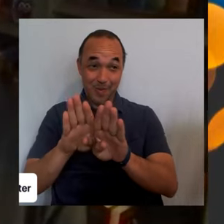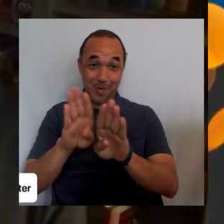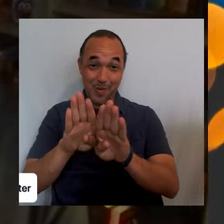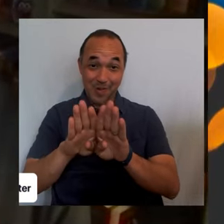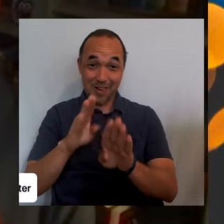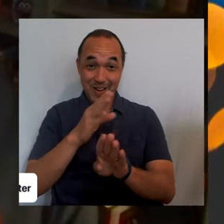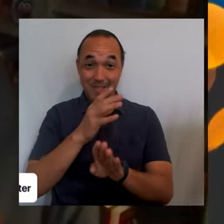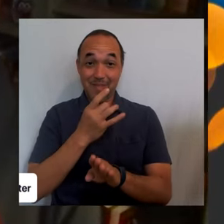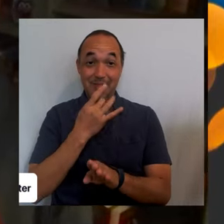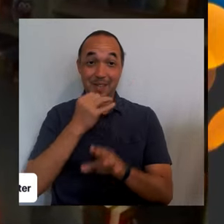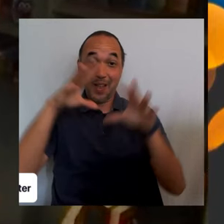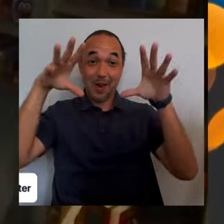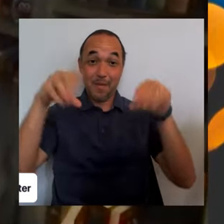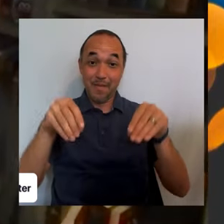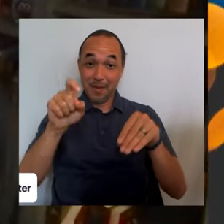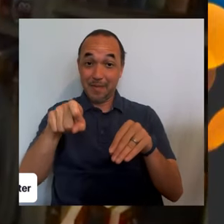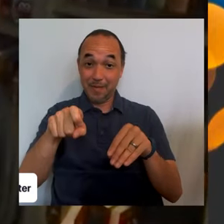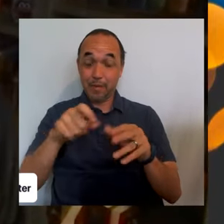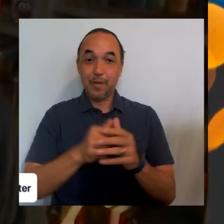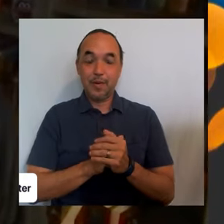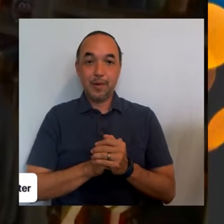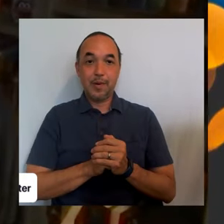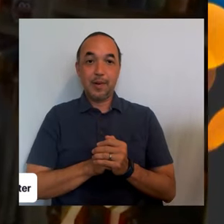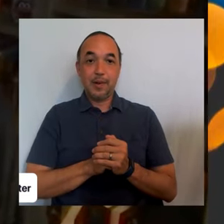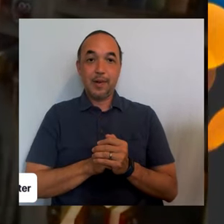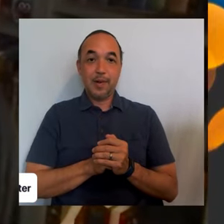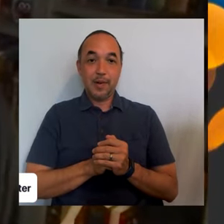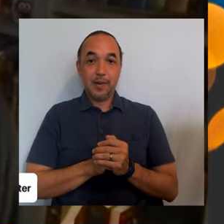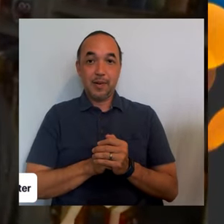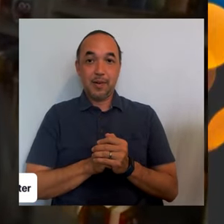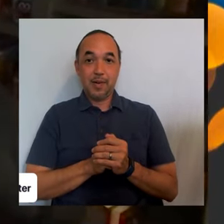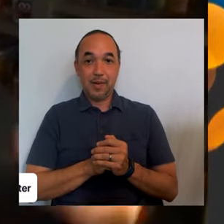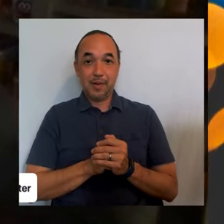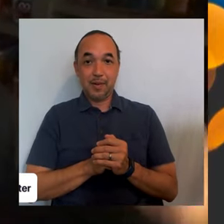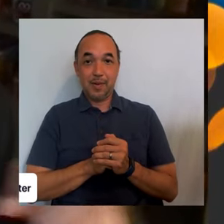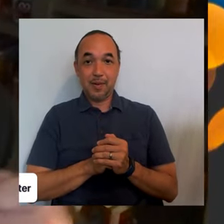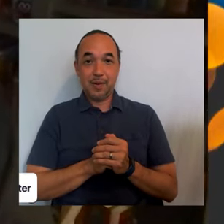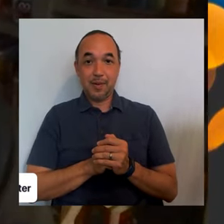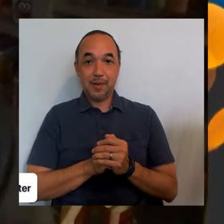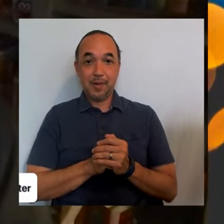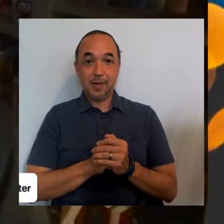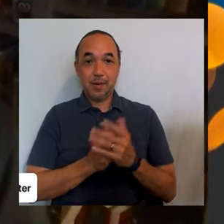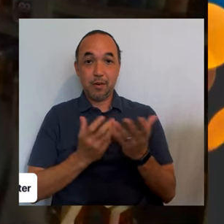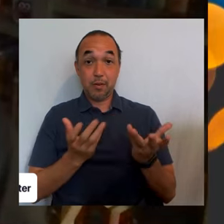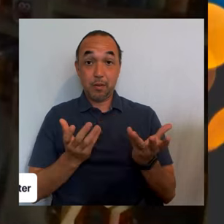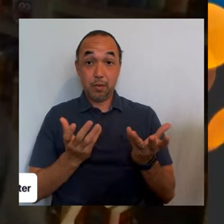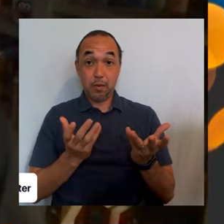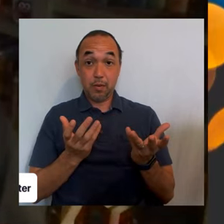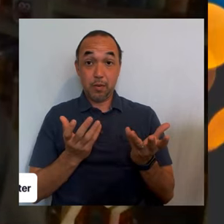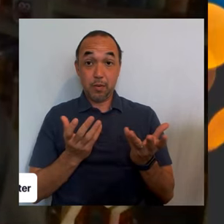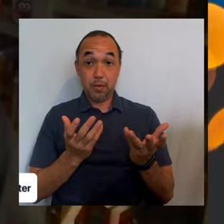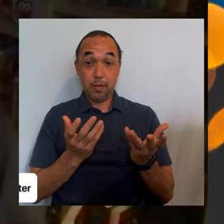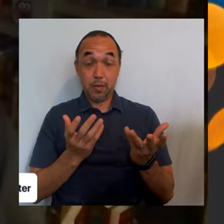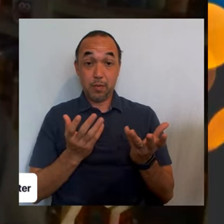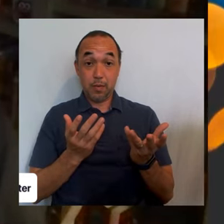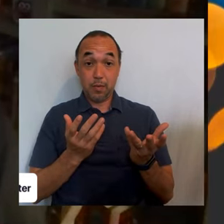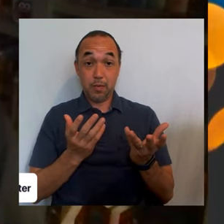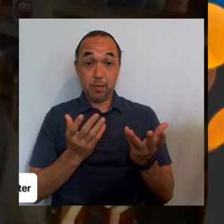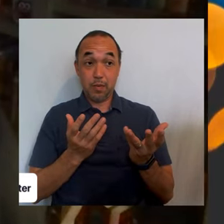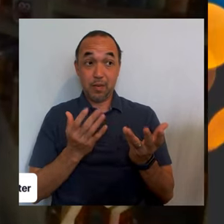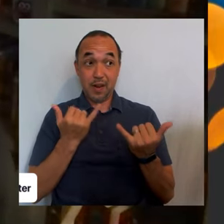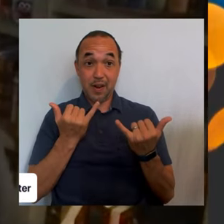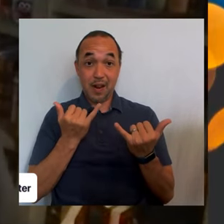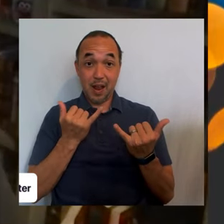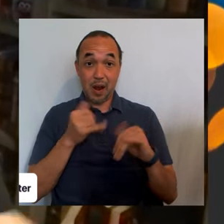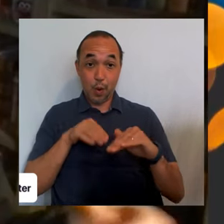turn the light off. And so we're making our way through the kitchen now,